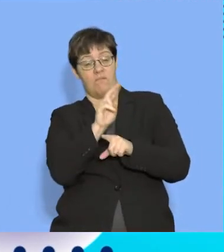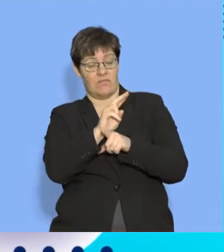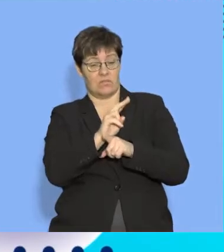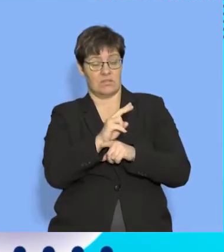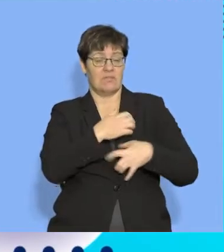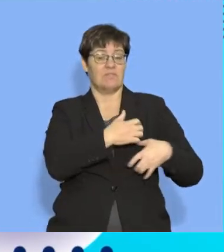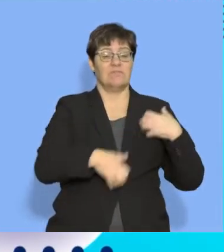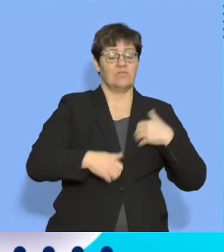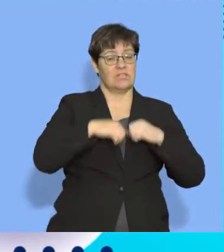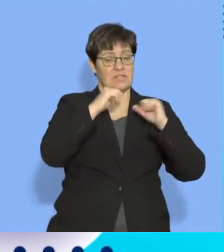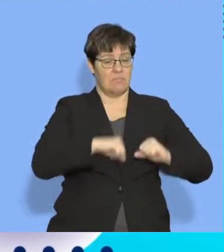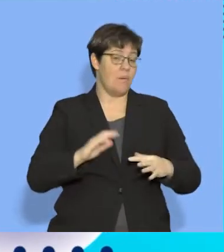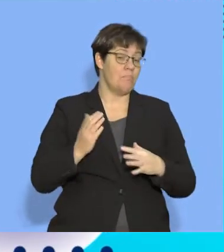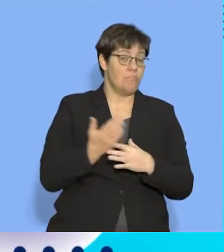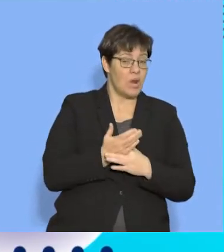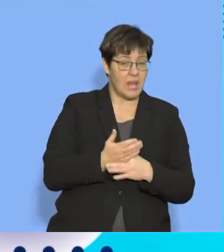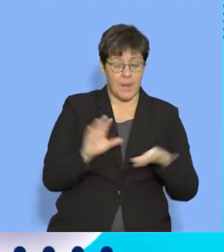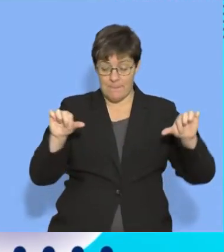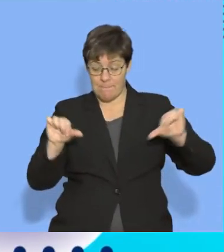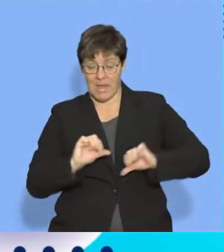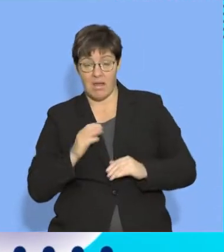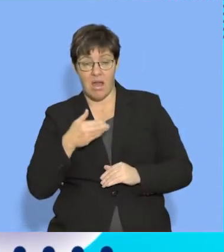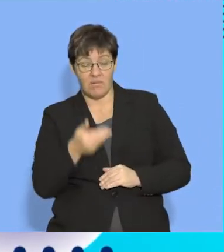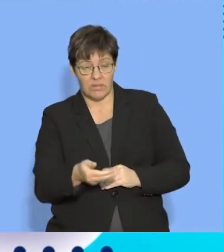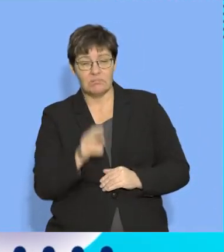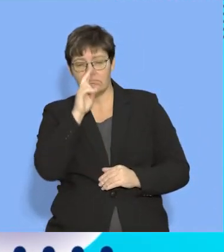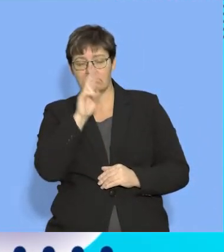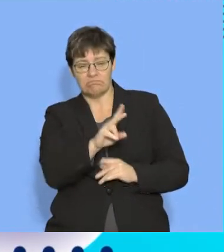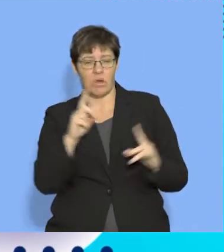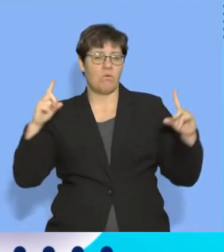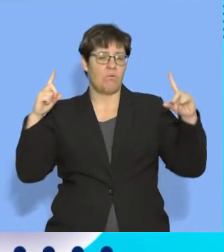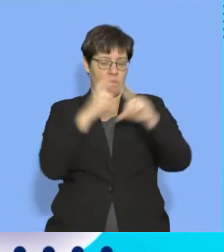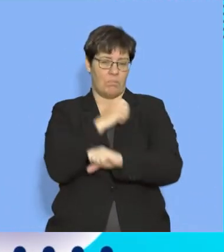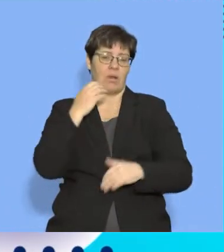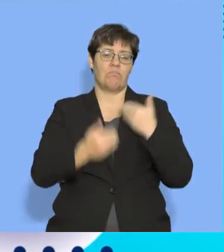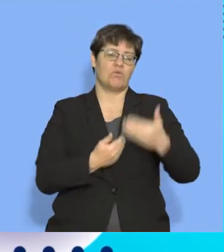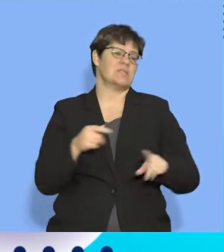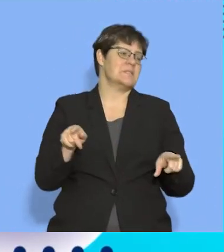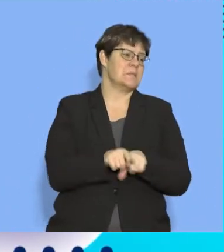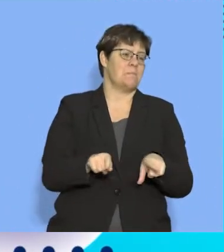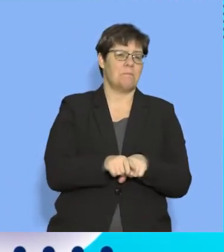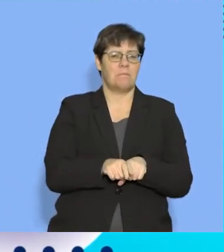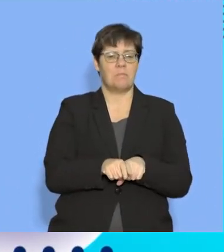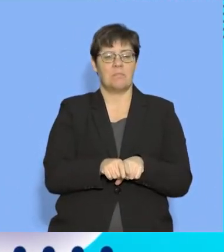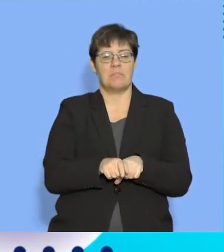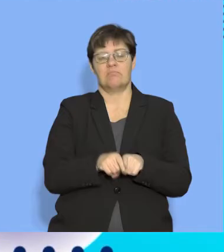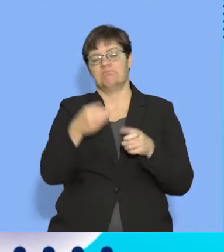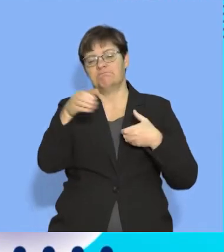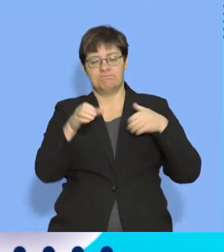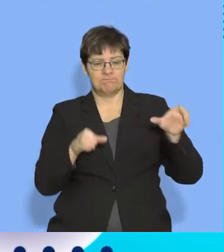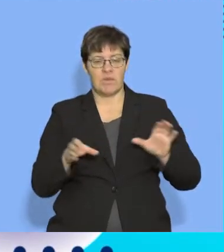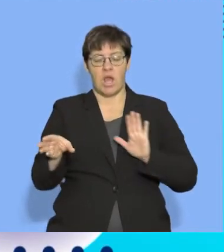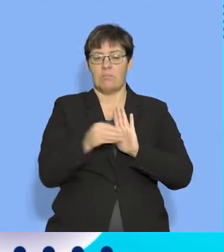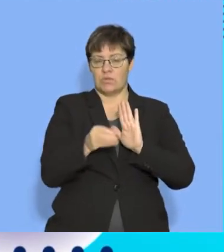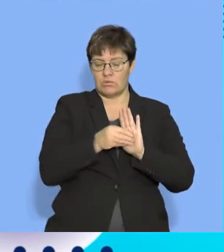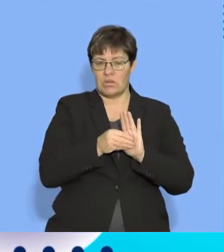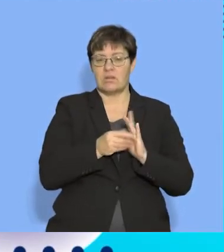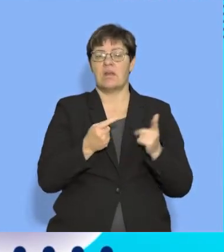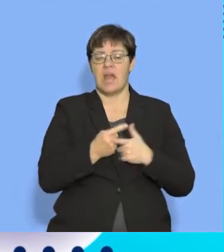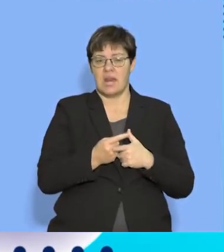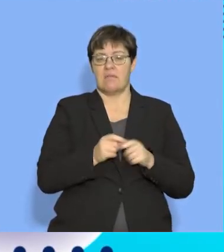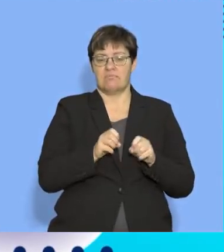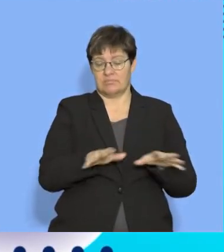of the digestive system. Let's have a little break, and when we get back, we will look at complex processes such as the breakdown,